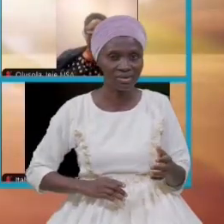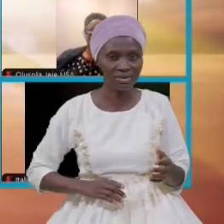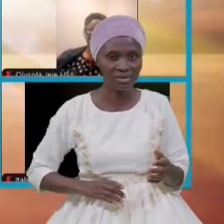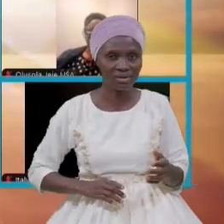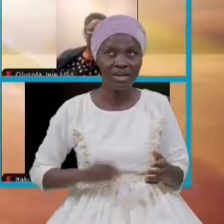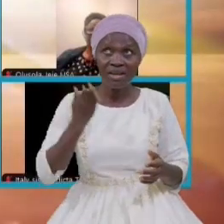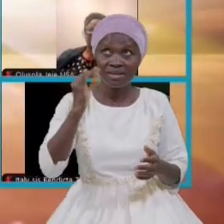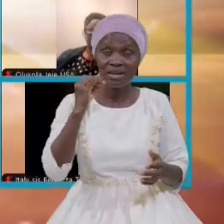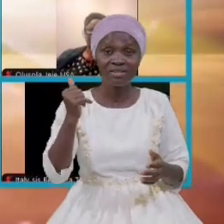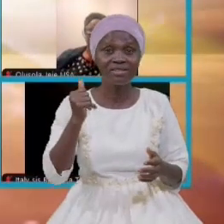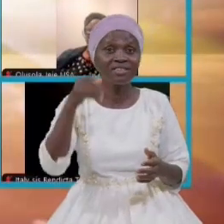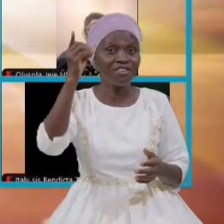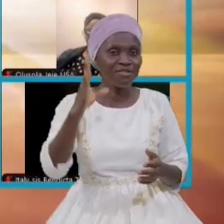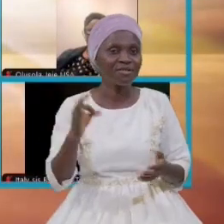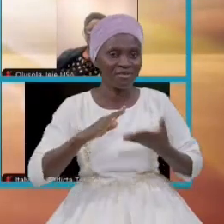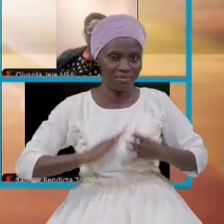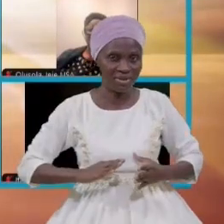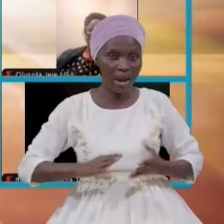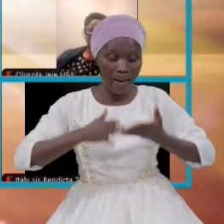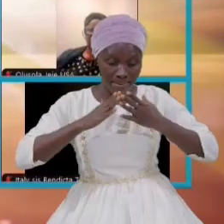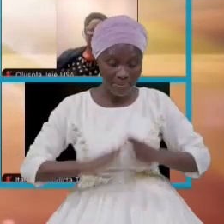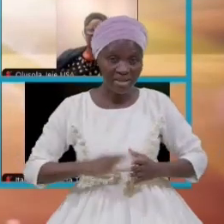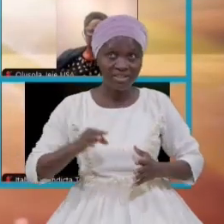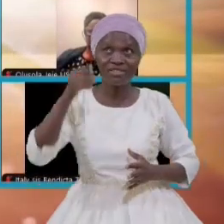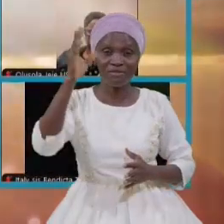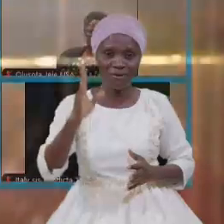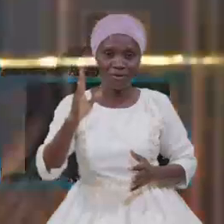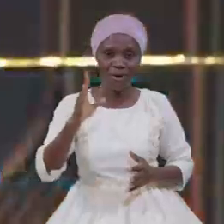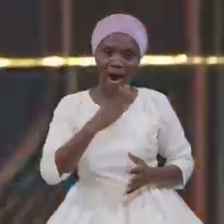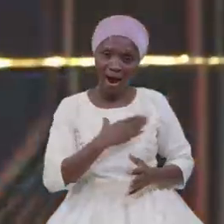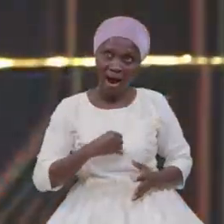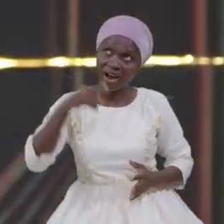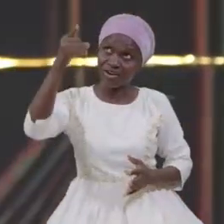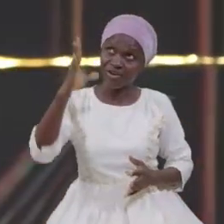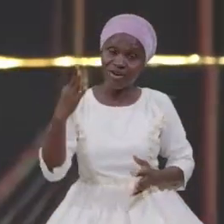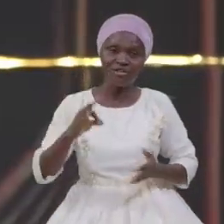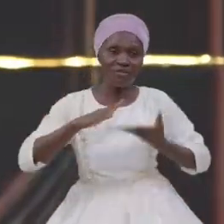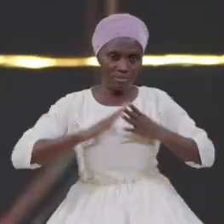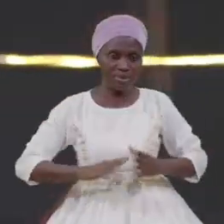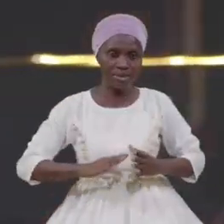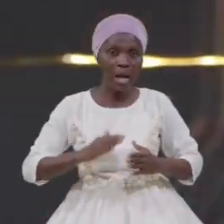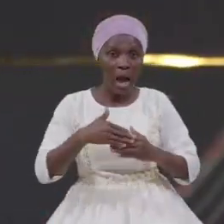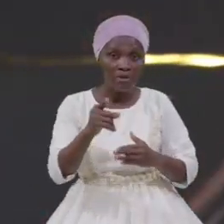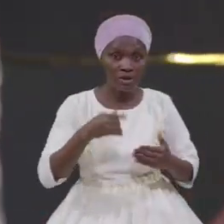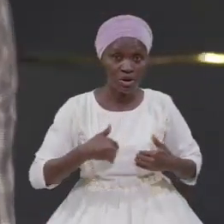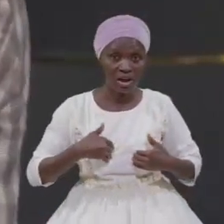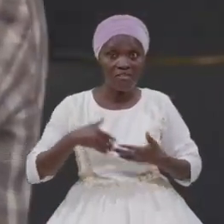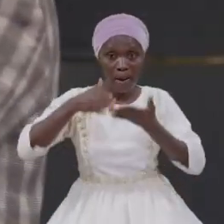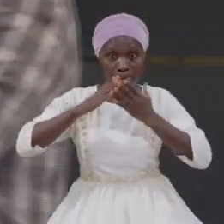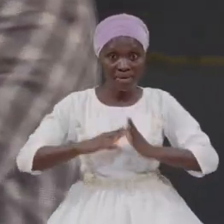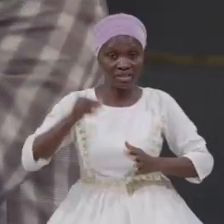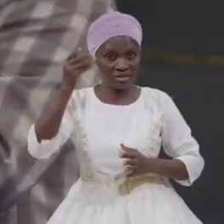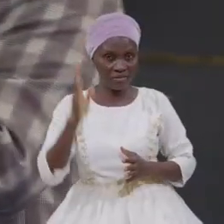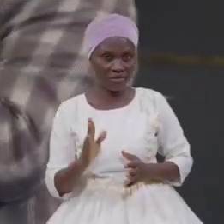peace. Peace of God, God of peace. After you have the peace of God, you get to God. You